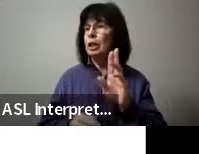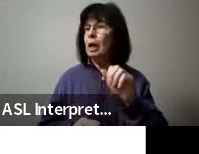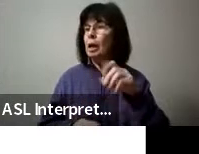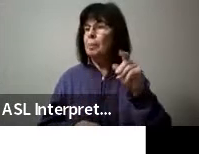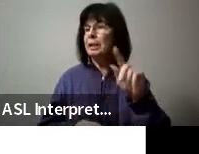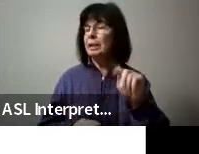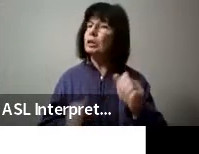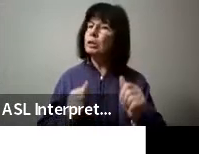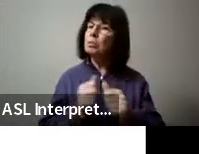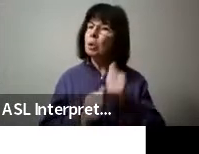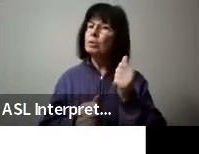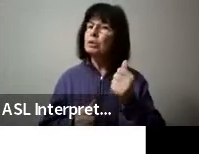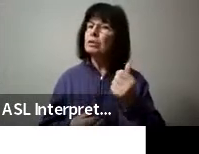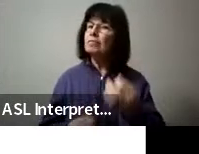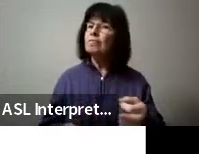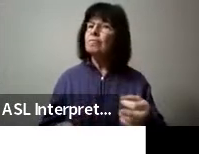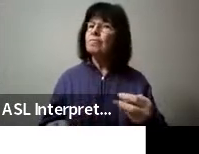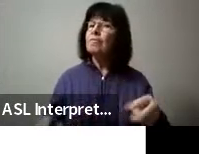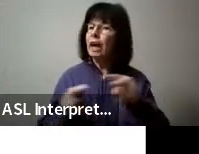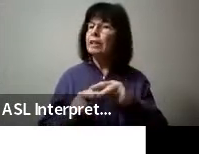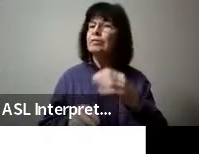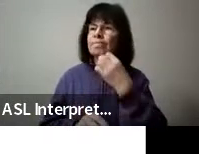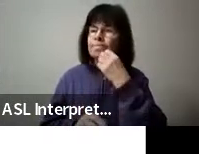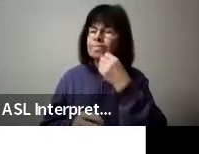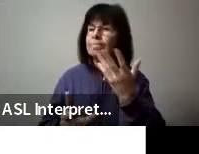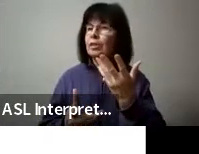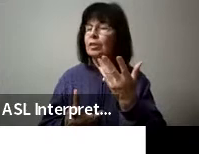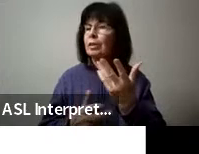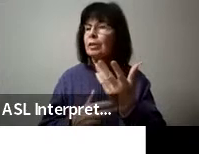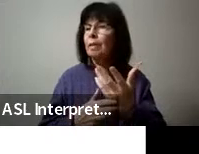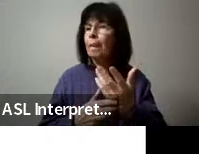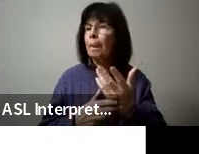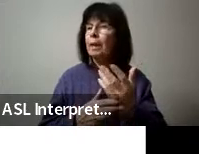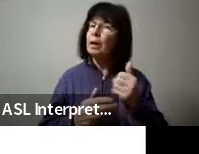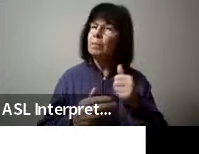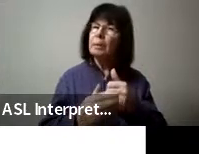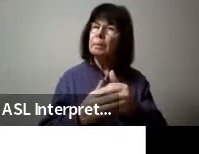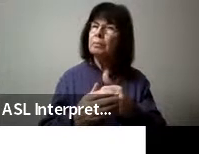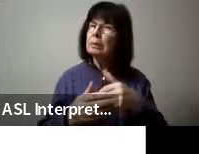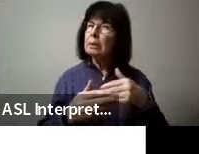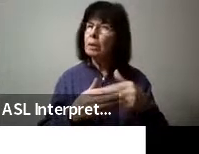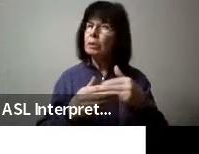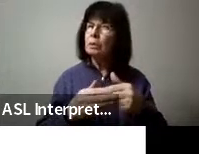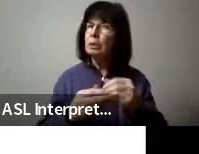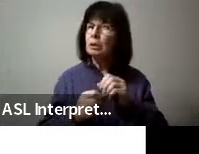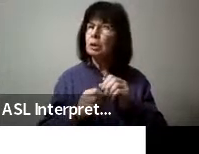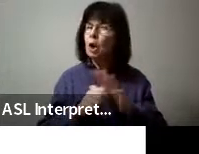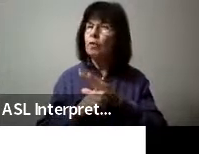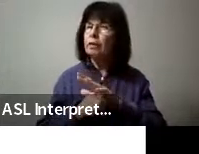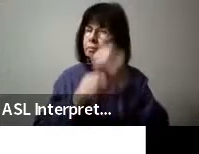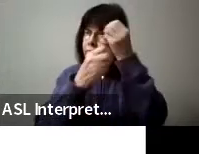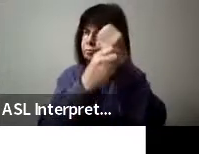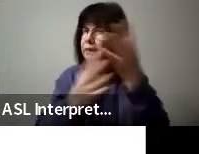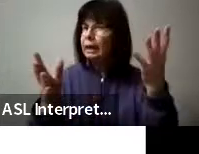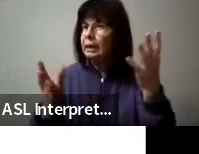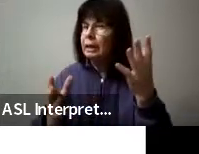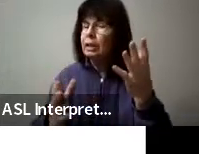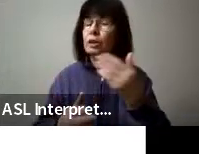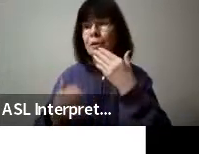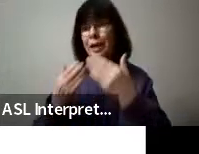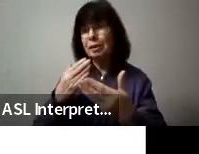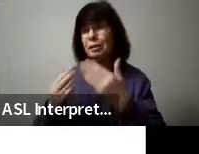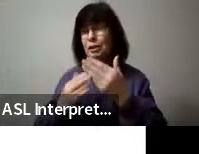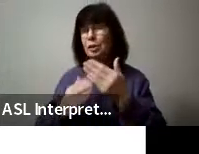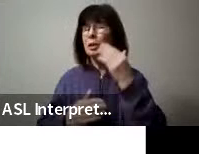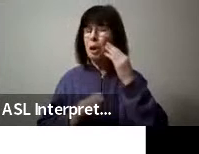here, closely followed by COVID data and some of the other components. So thank you. This really helps us get an idea of how we can structure